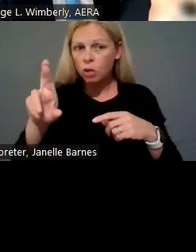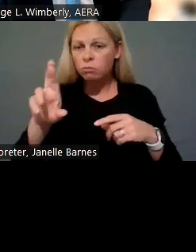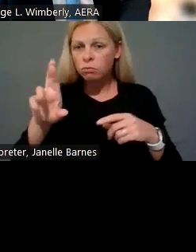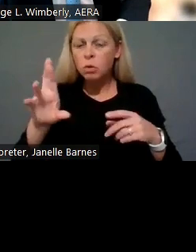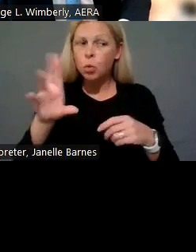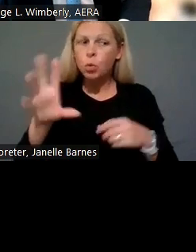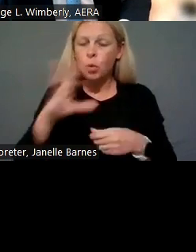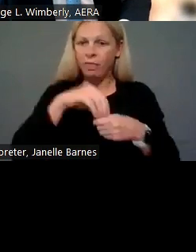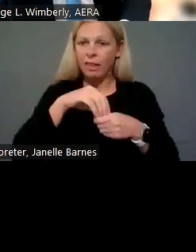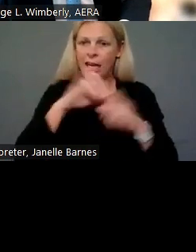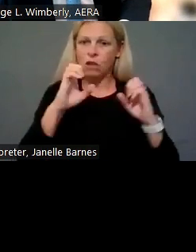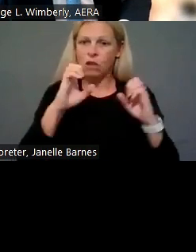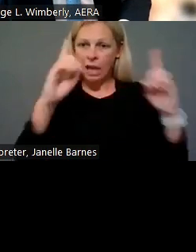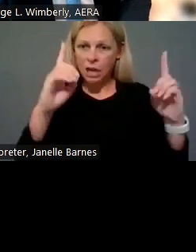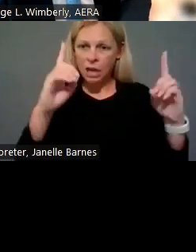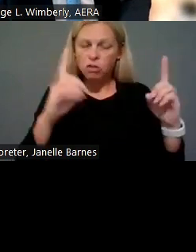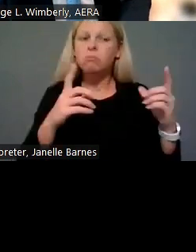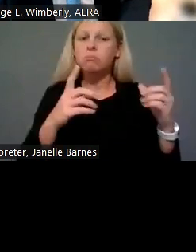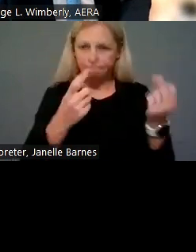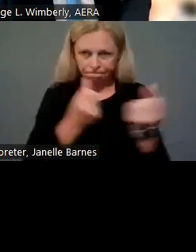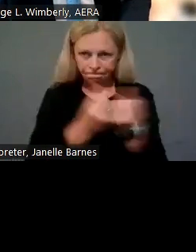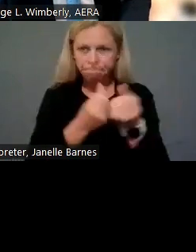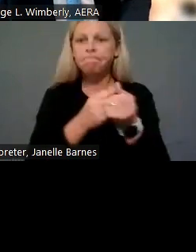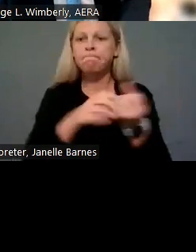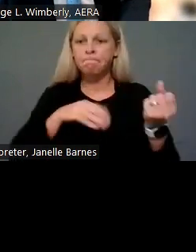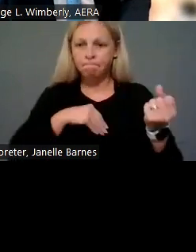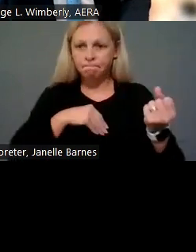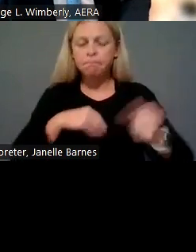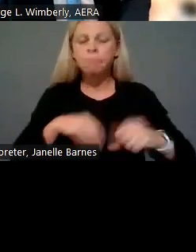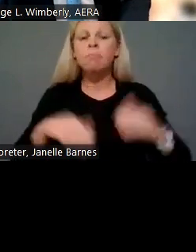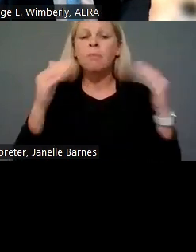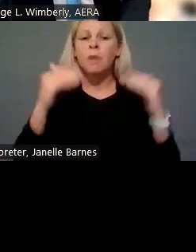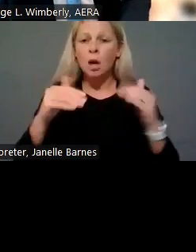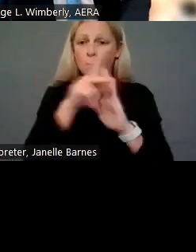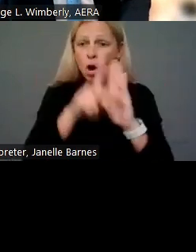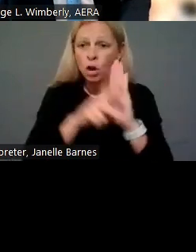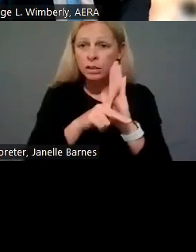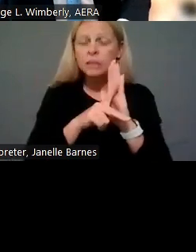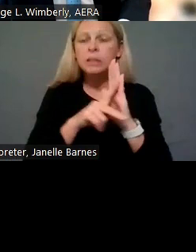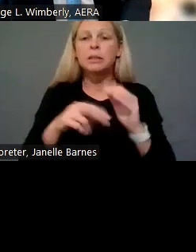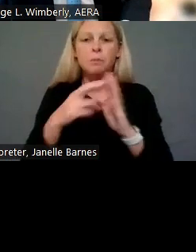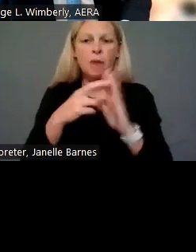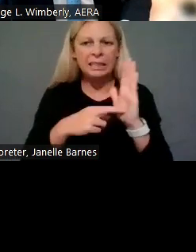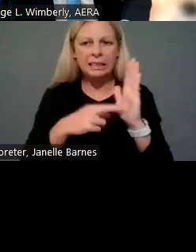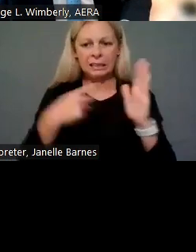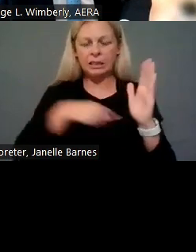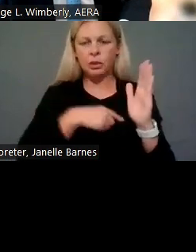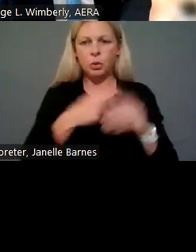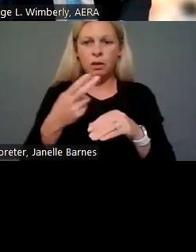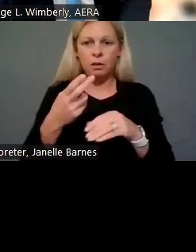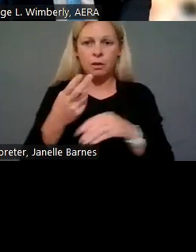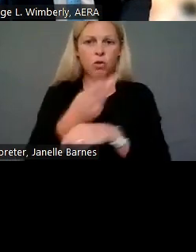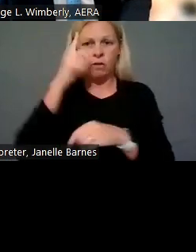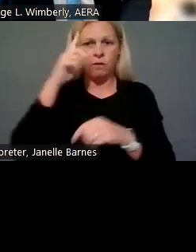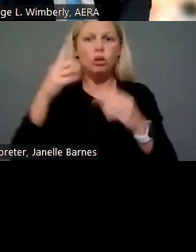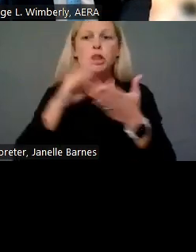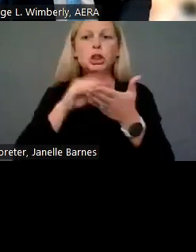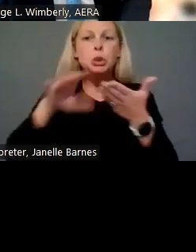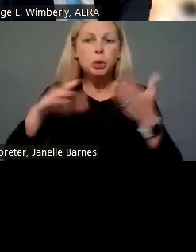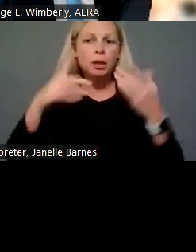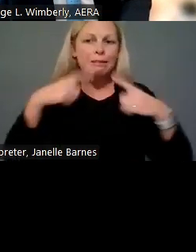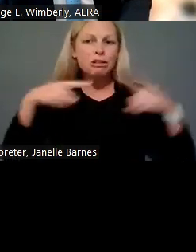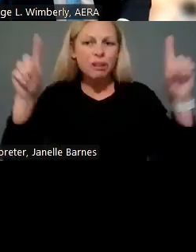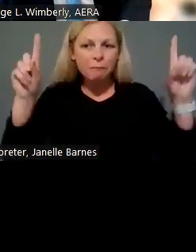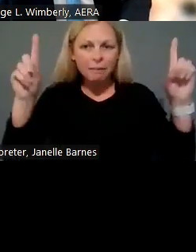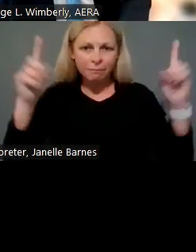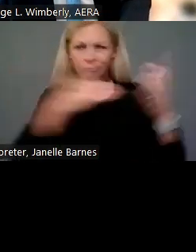education context are supported. Policies and practices related to student achievement and assessment. So quite broadly